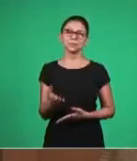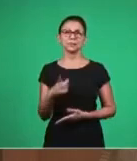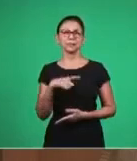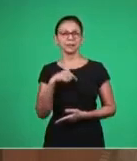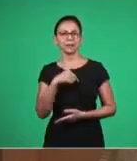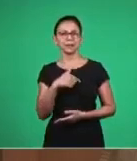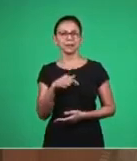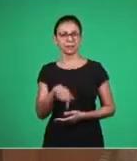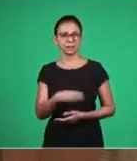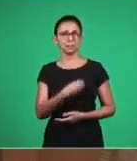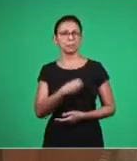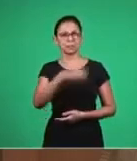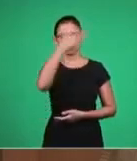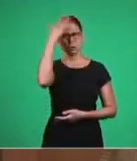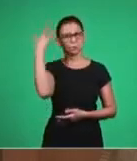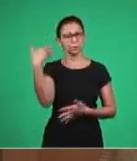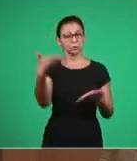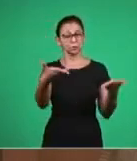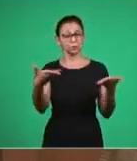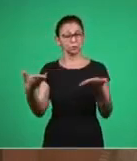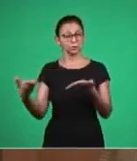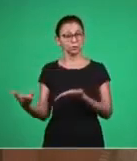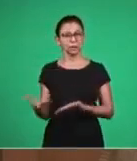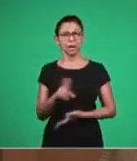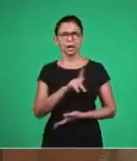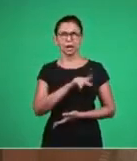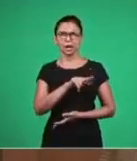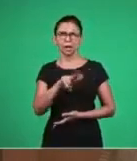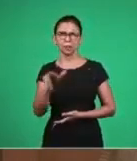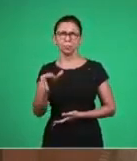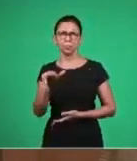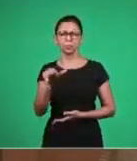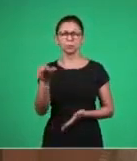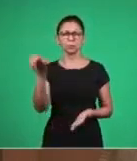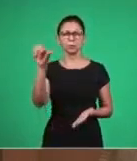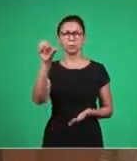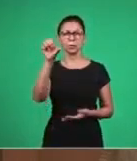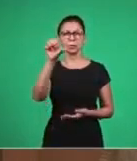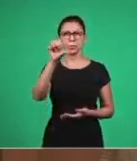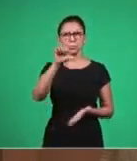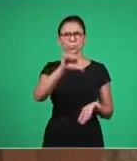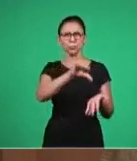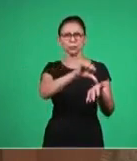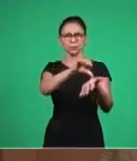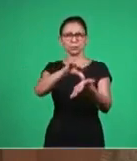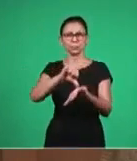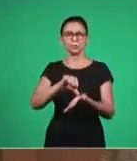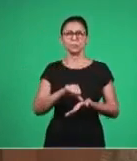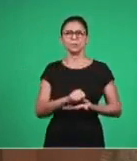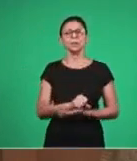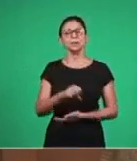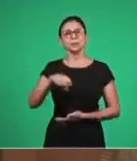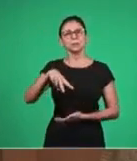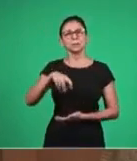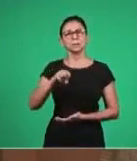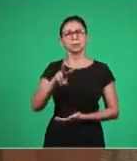Santo. And today we have people that we invited from the New America